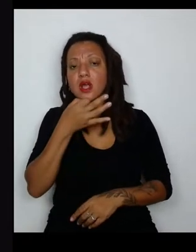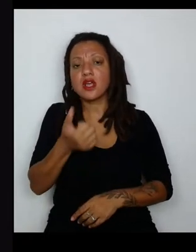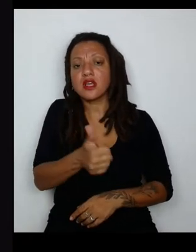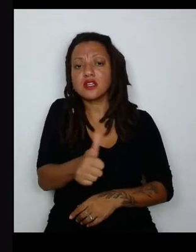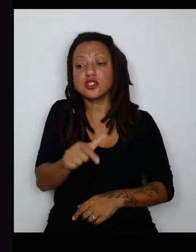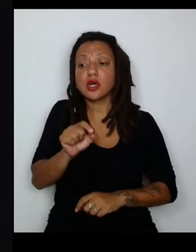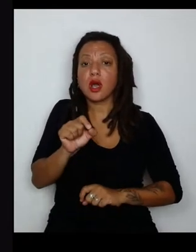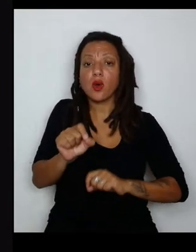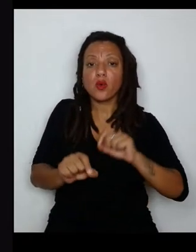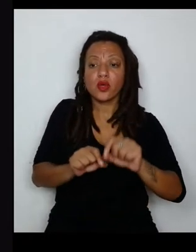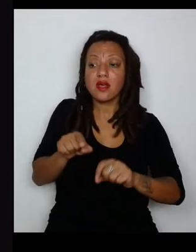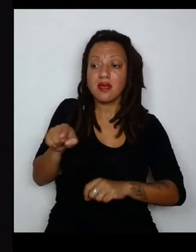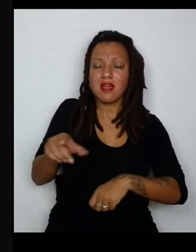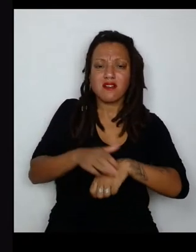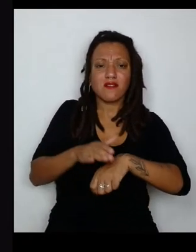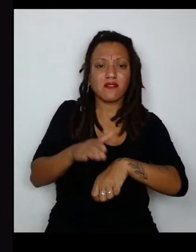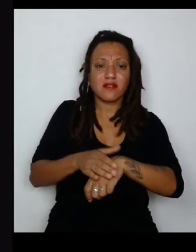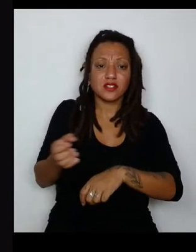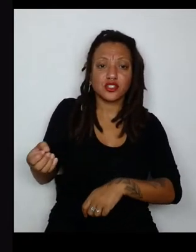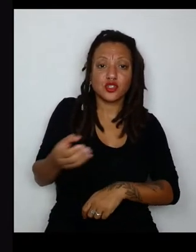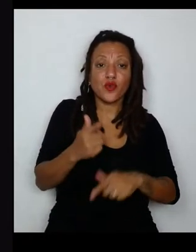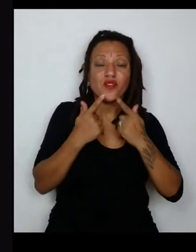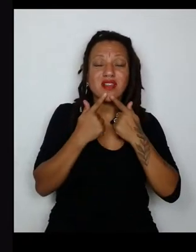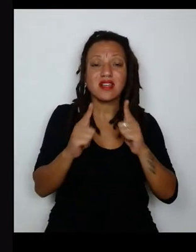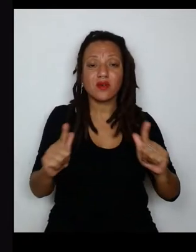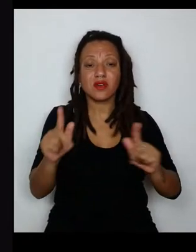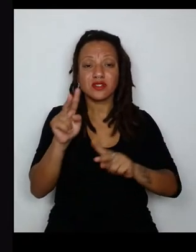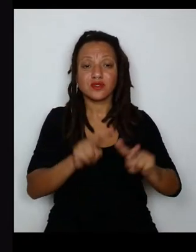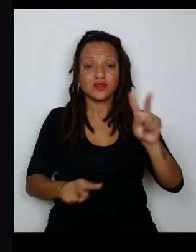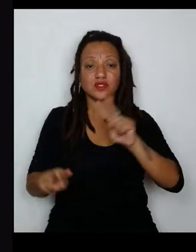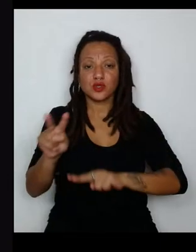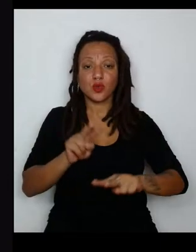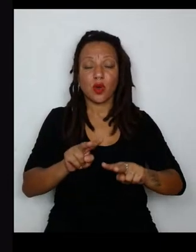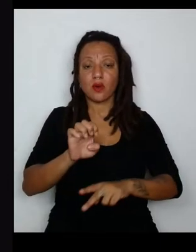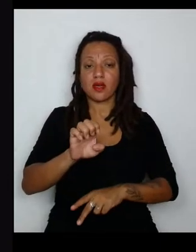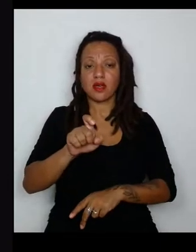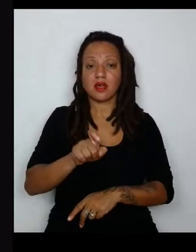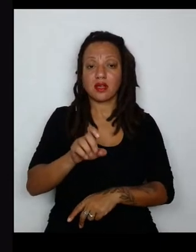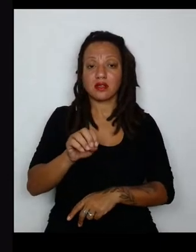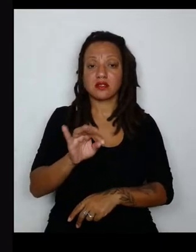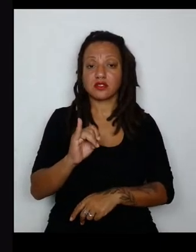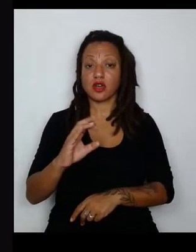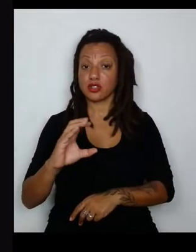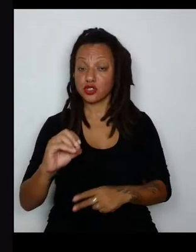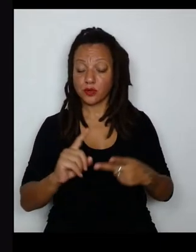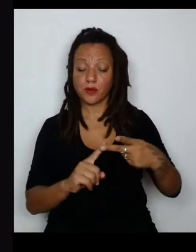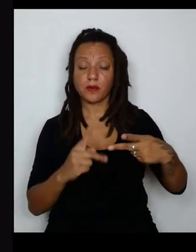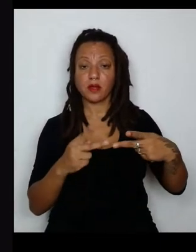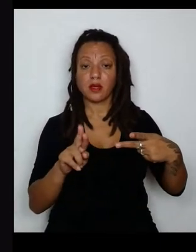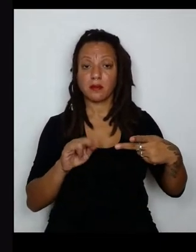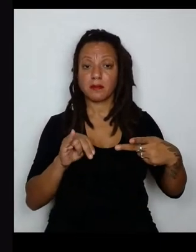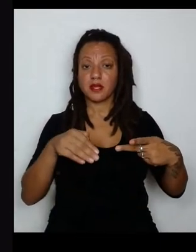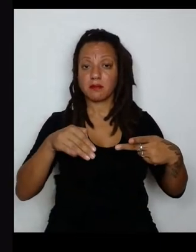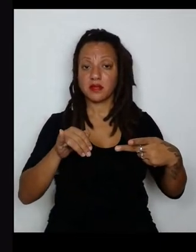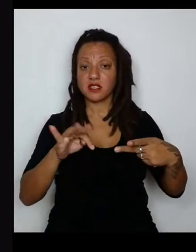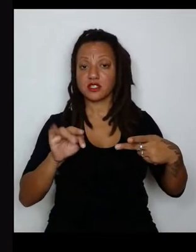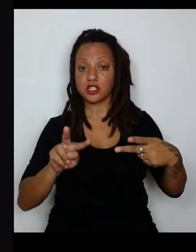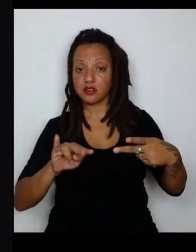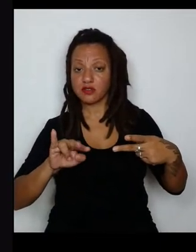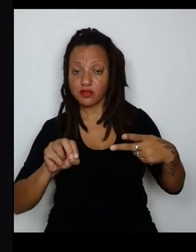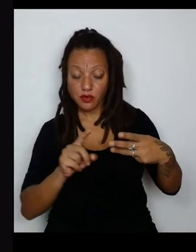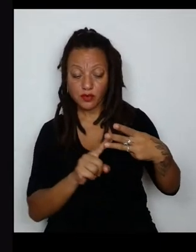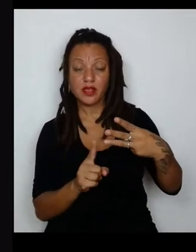visual language of the exotic the prim the primitive and the feminine that however